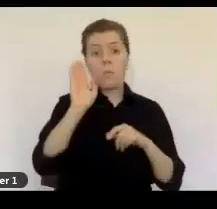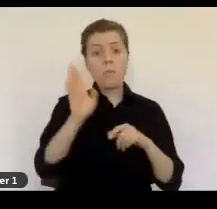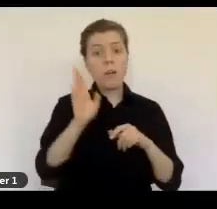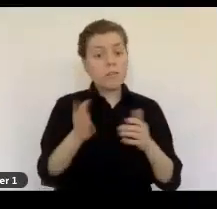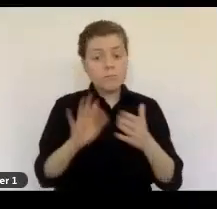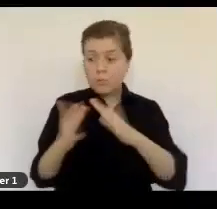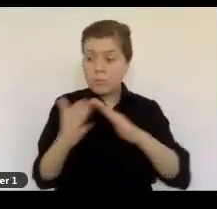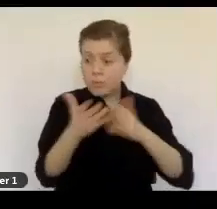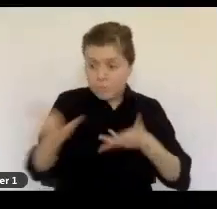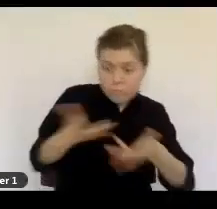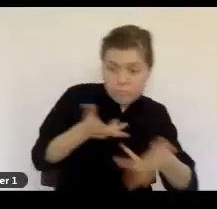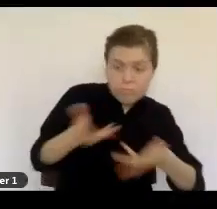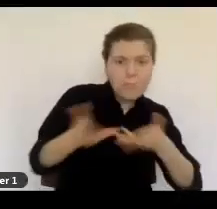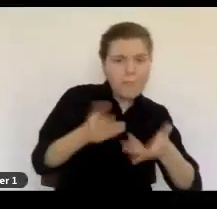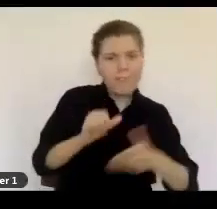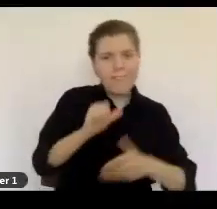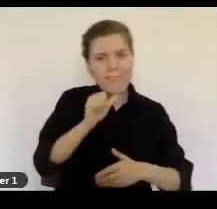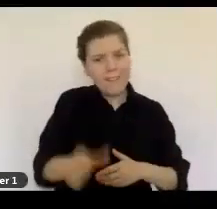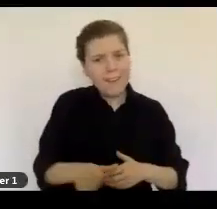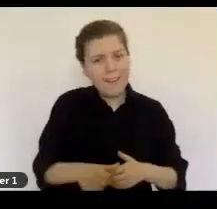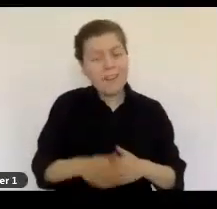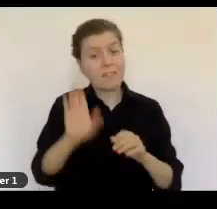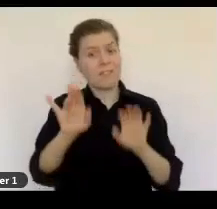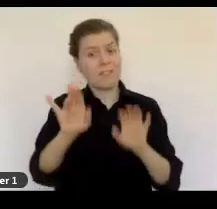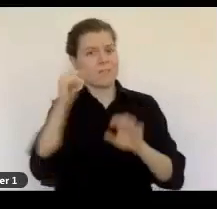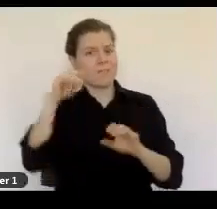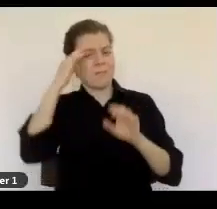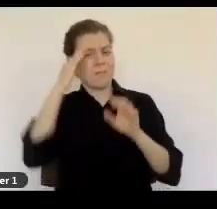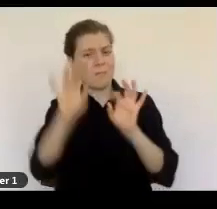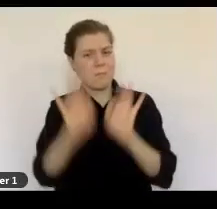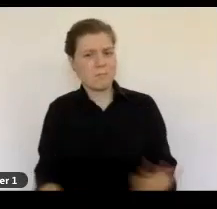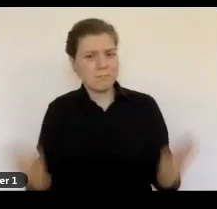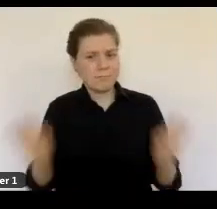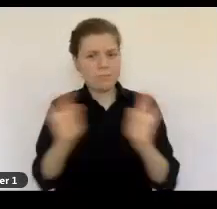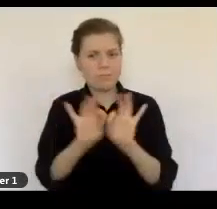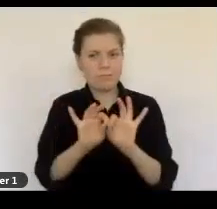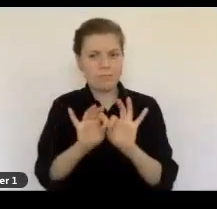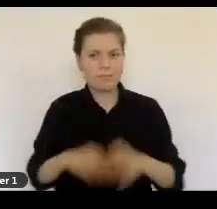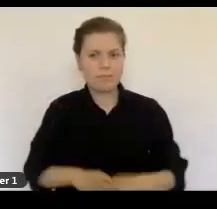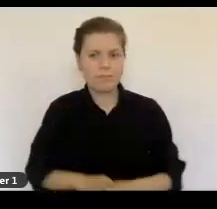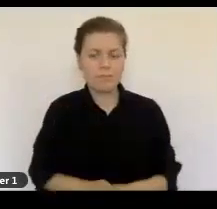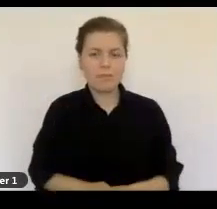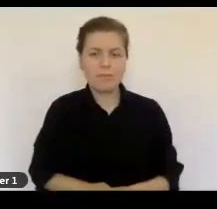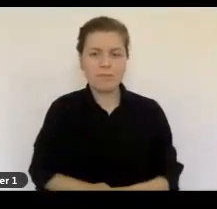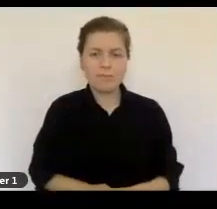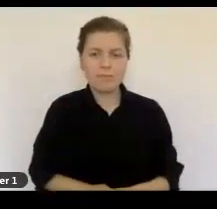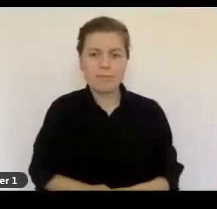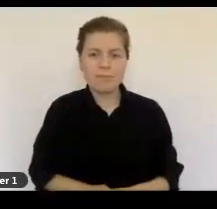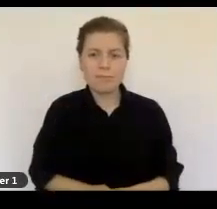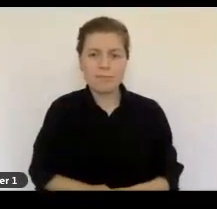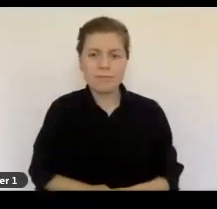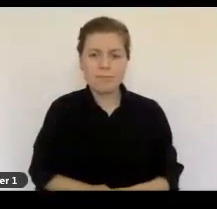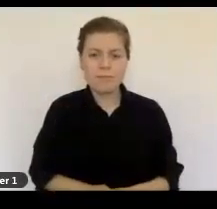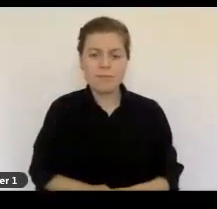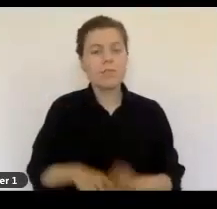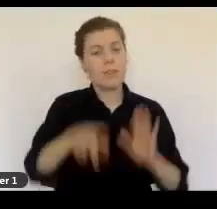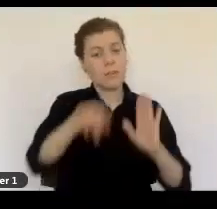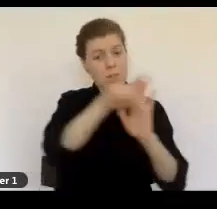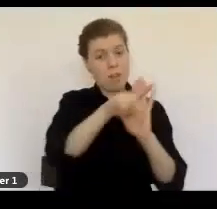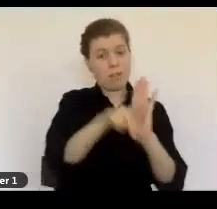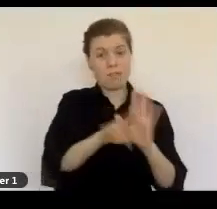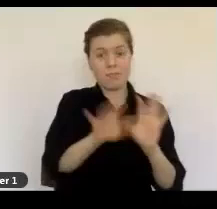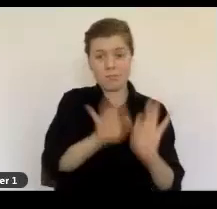as decisions are being made very quickly, in many cases with very little consultation with communities, which we know is quite important when